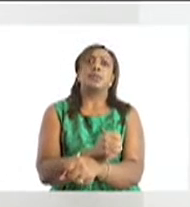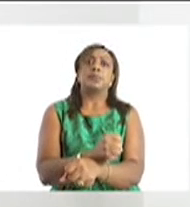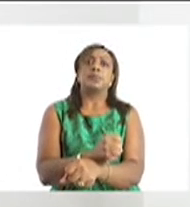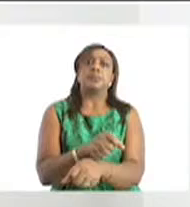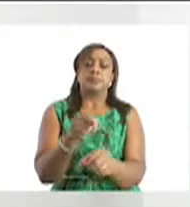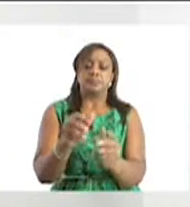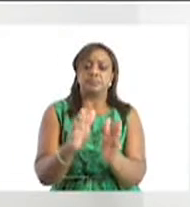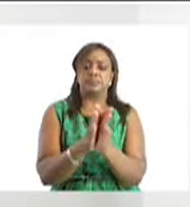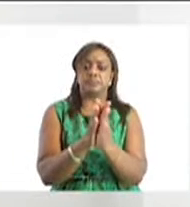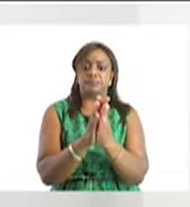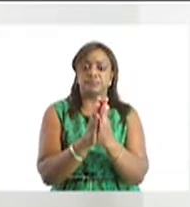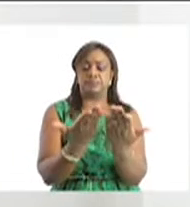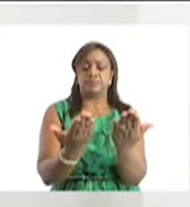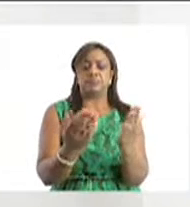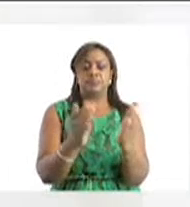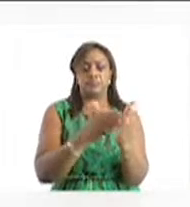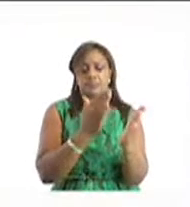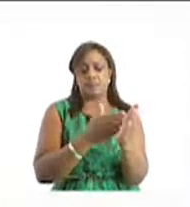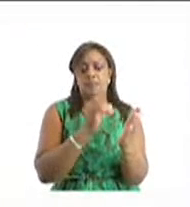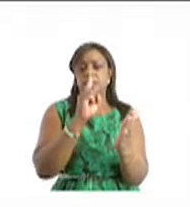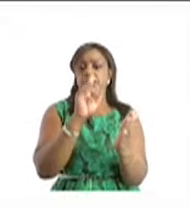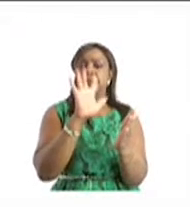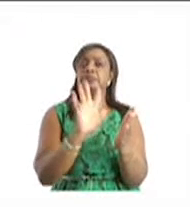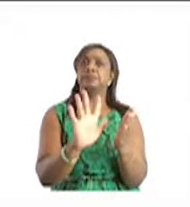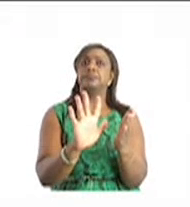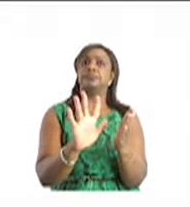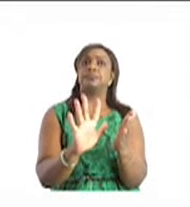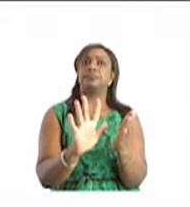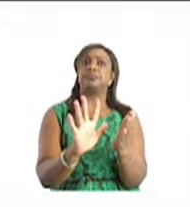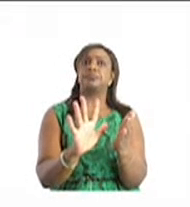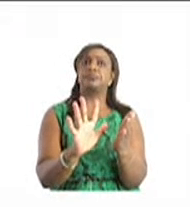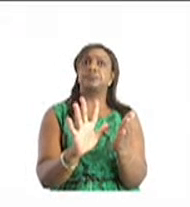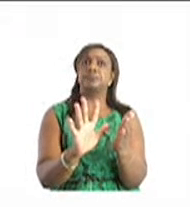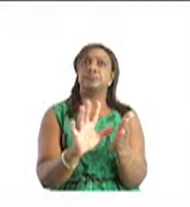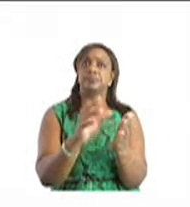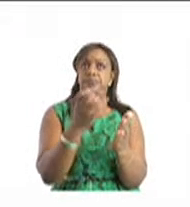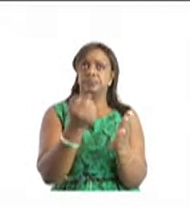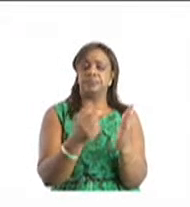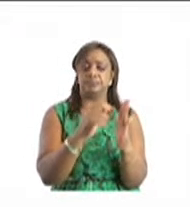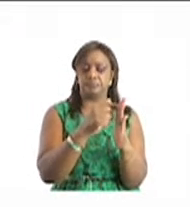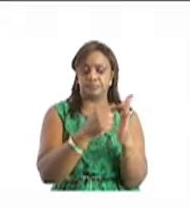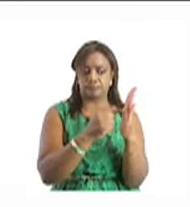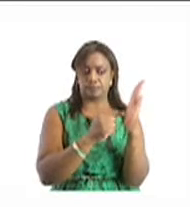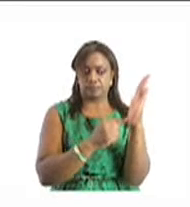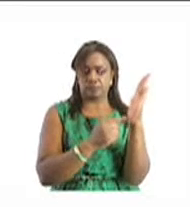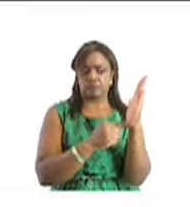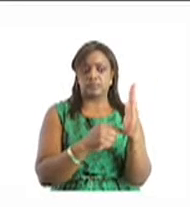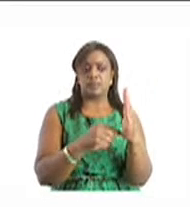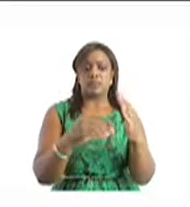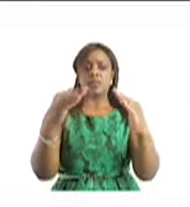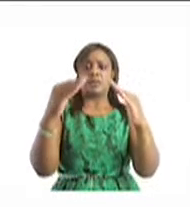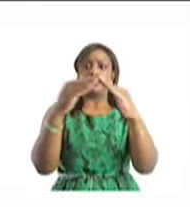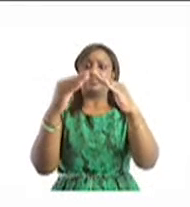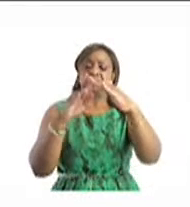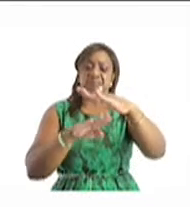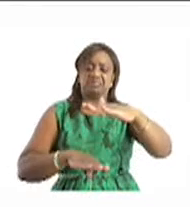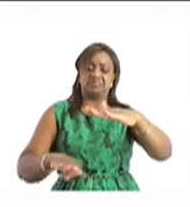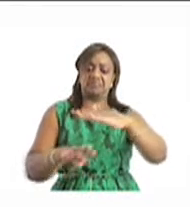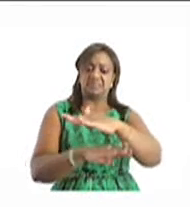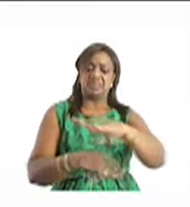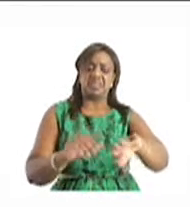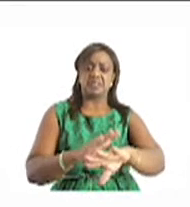book. On page 15, we have substandard housing such as water